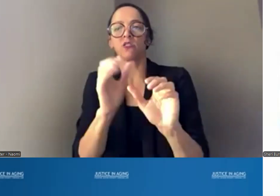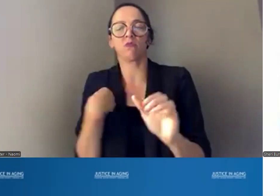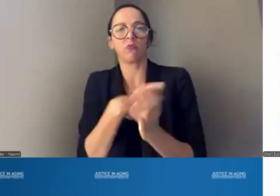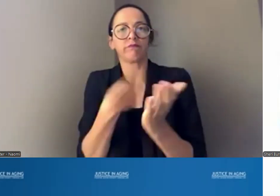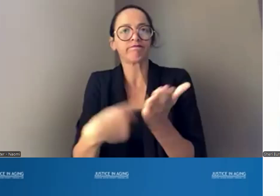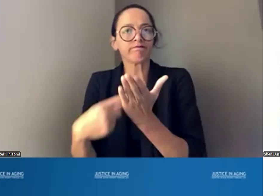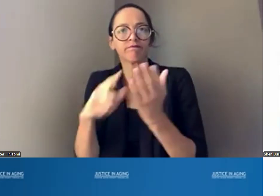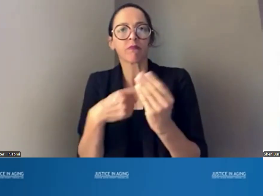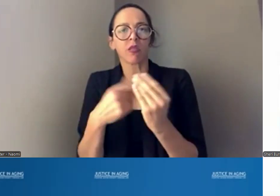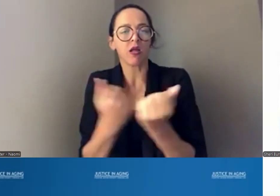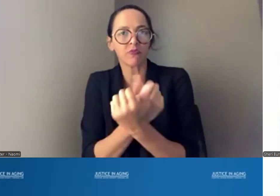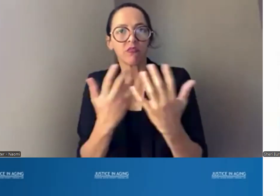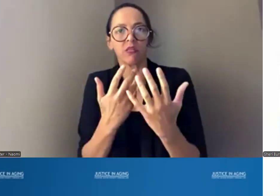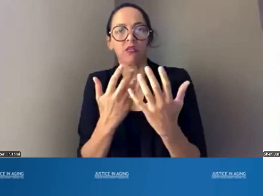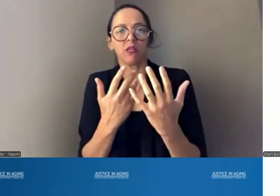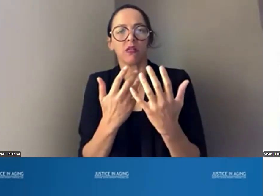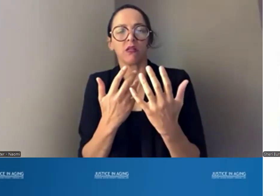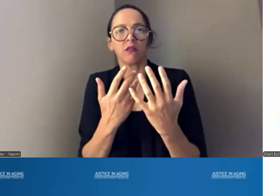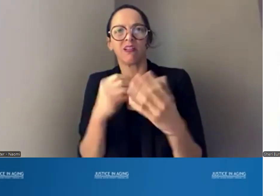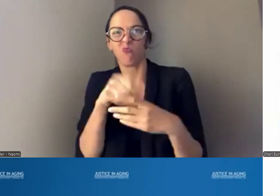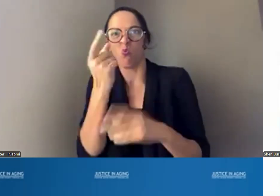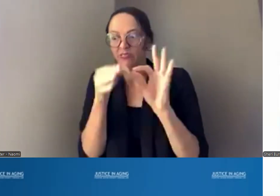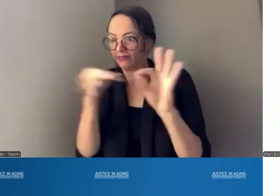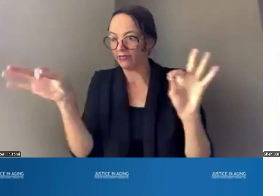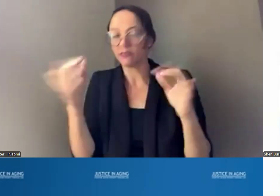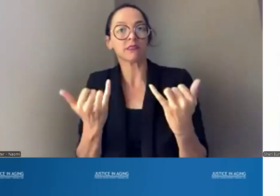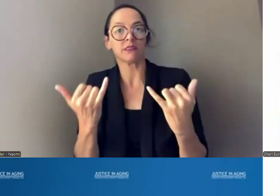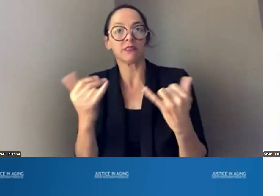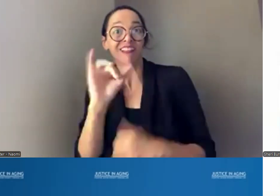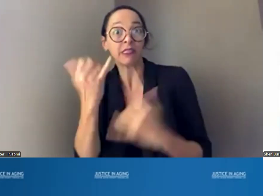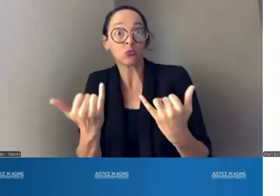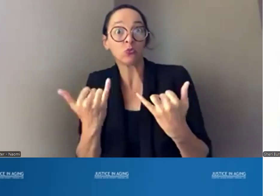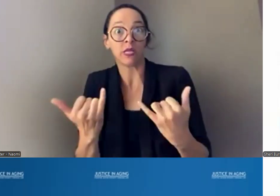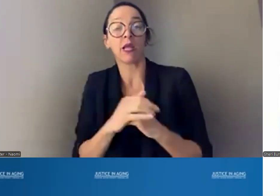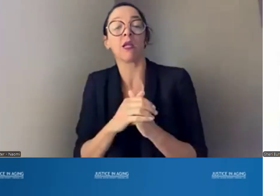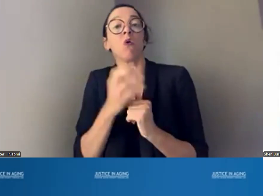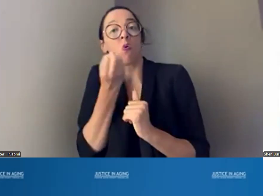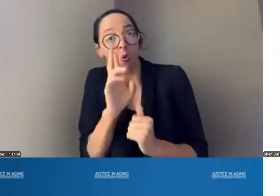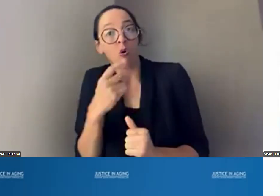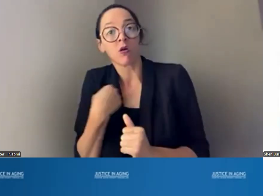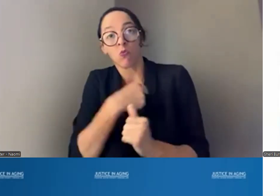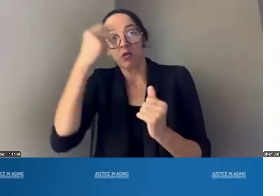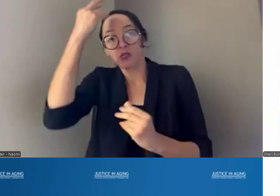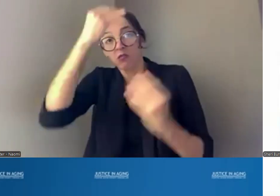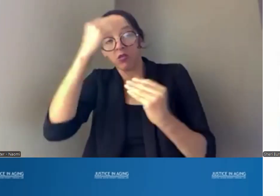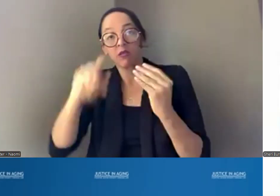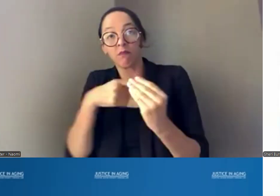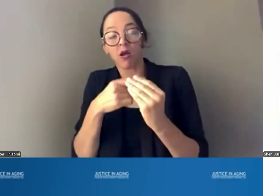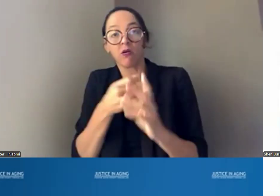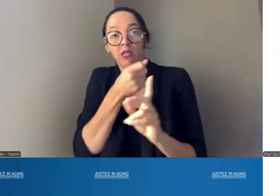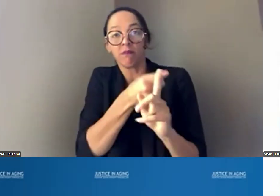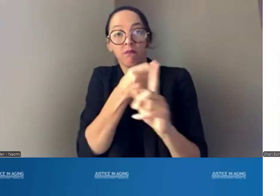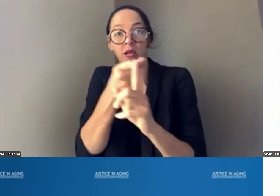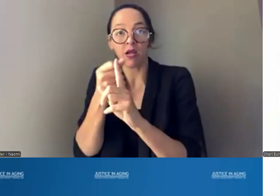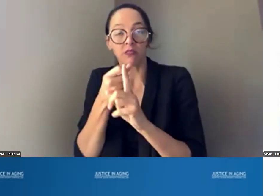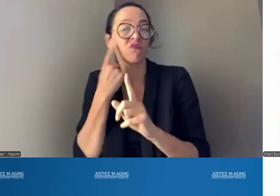going to be an outcome, or will this go to the impact committee for consideration for their year's goals? So did that make sense?